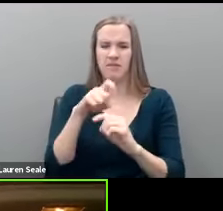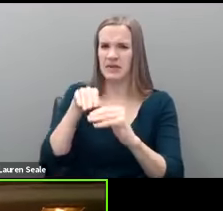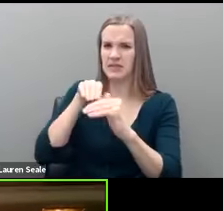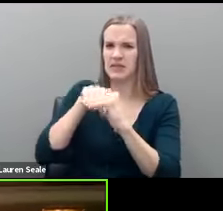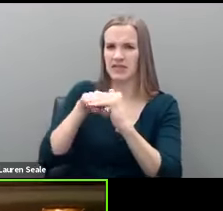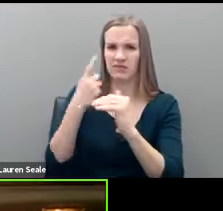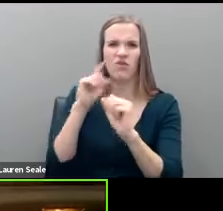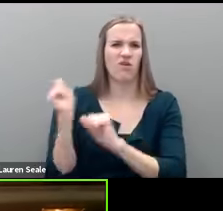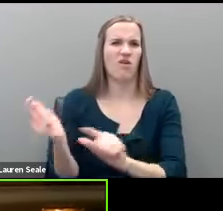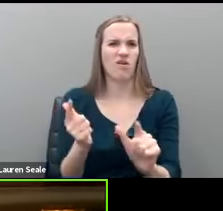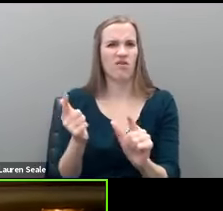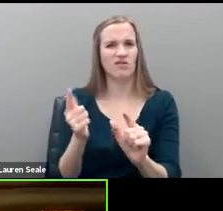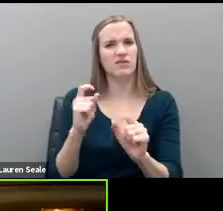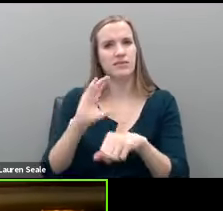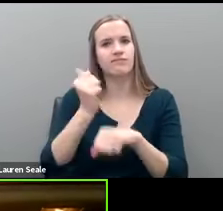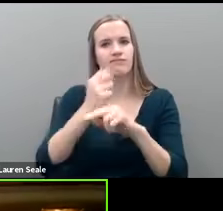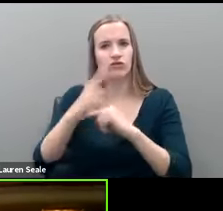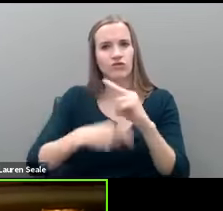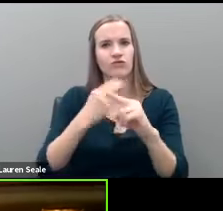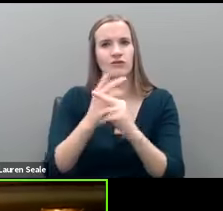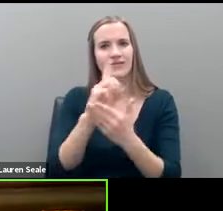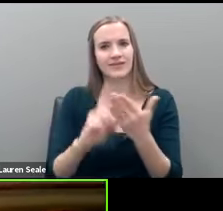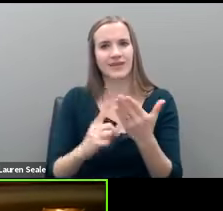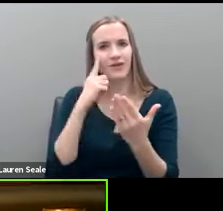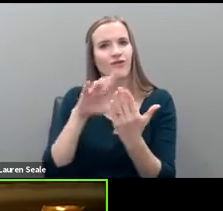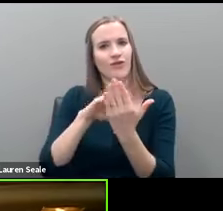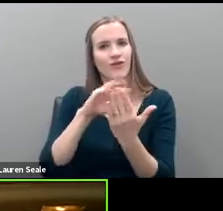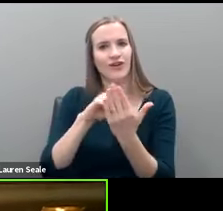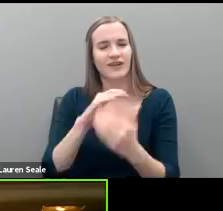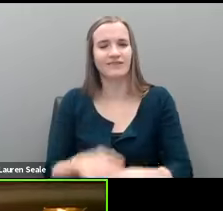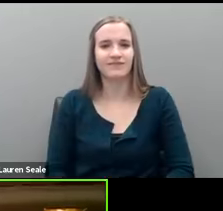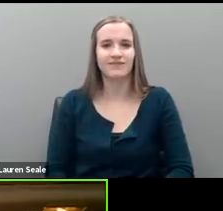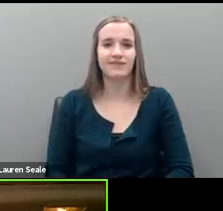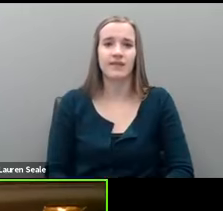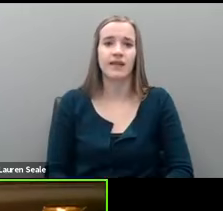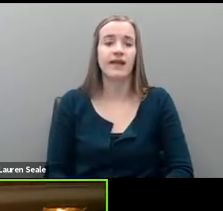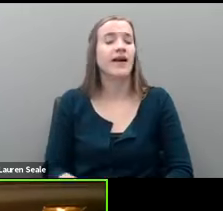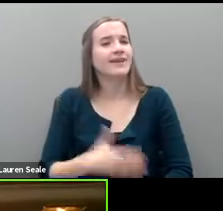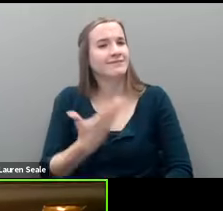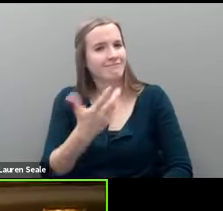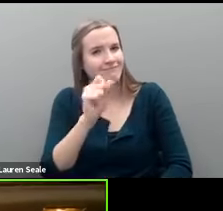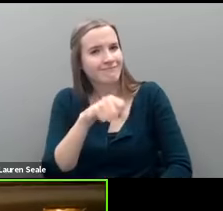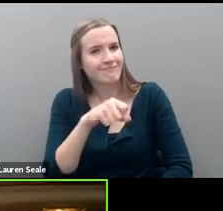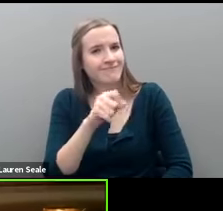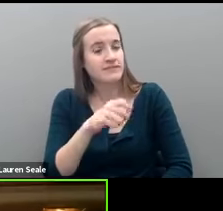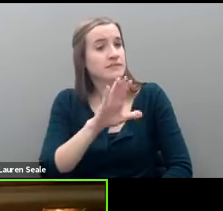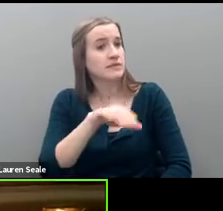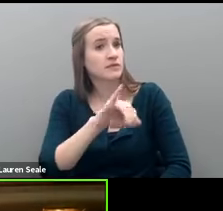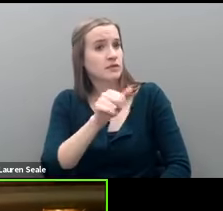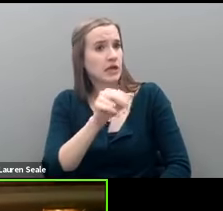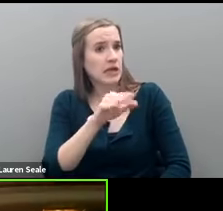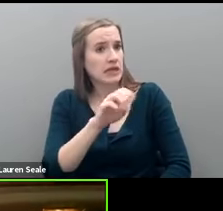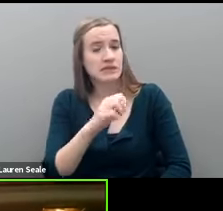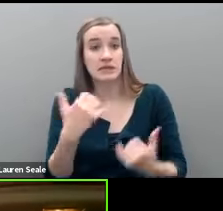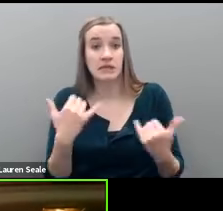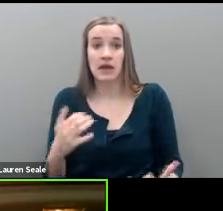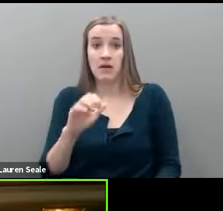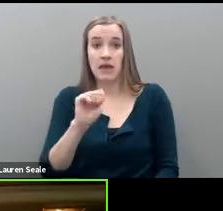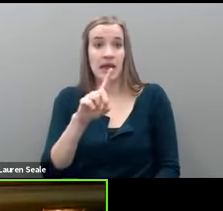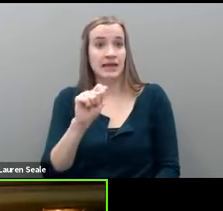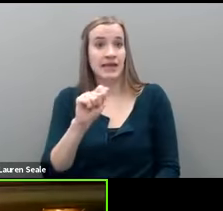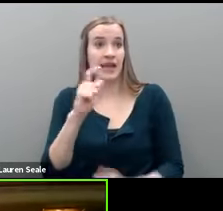Absolutely, absolutely. So, Janice, what are you all doing with the ADA celebration? I mean, this